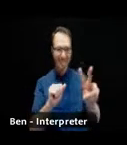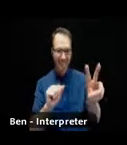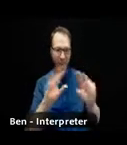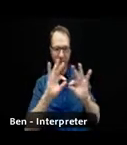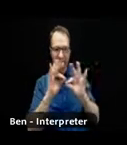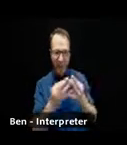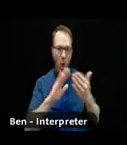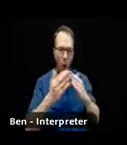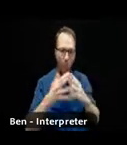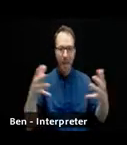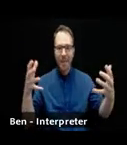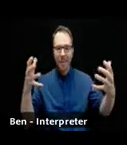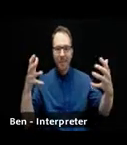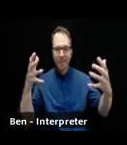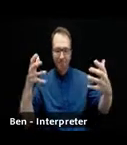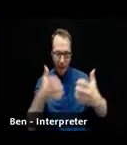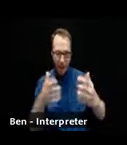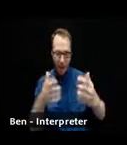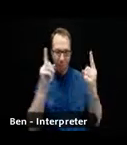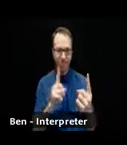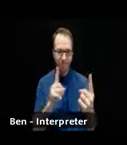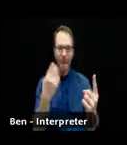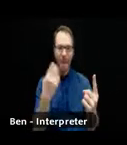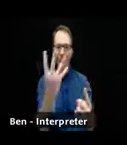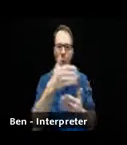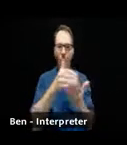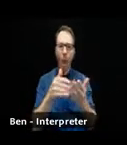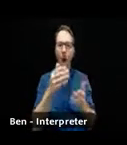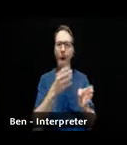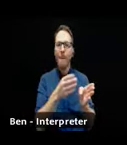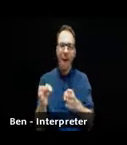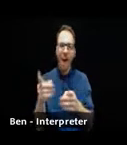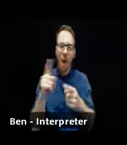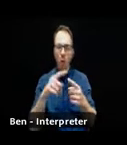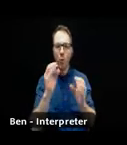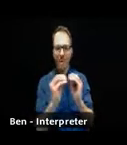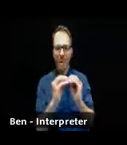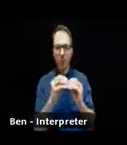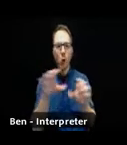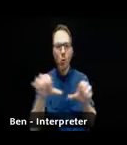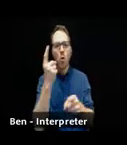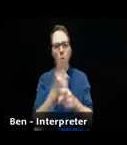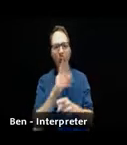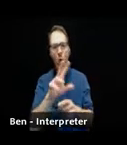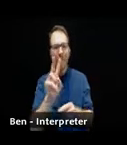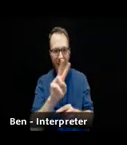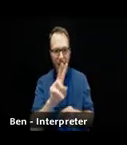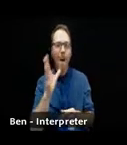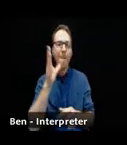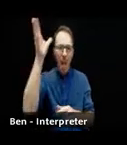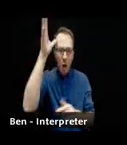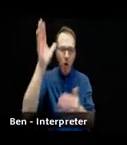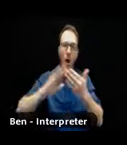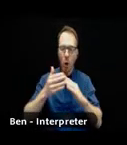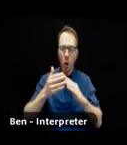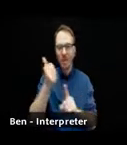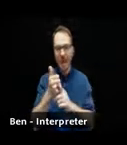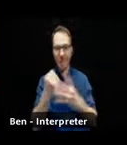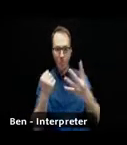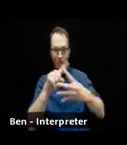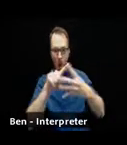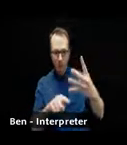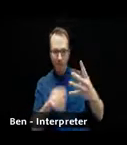came together, came up with a four-part plan to repair the harm, doing right by your victim, your parents, your community, and yourself. And that